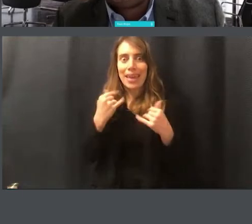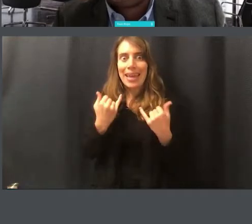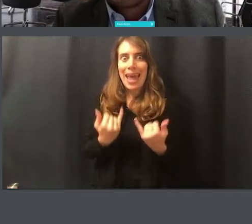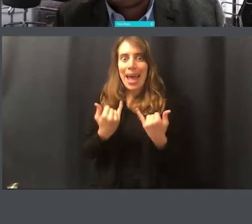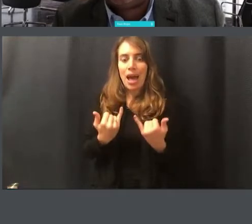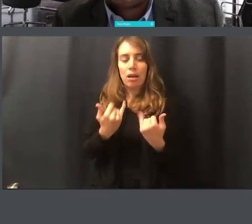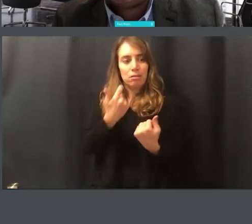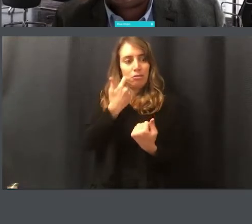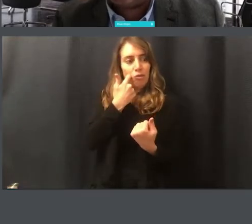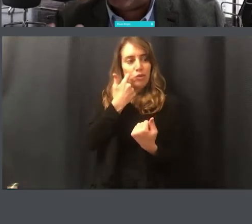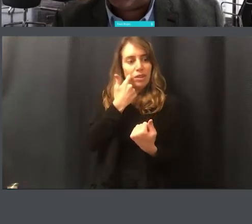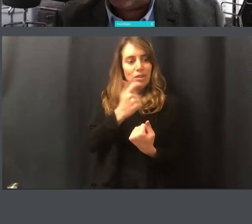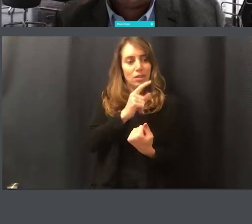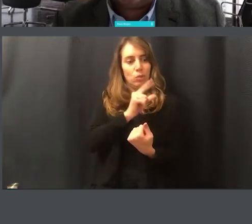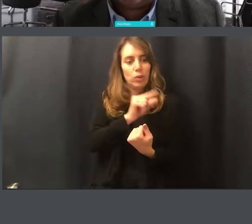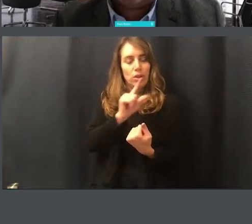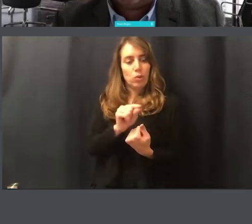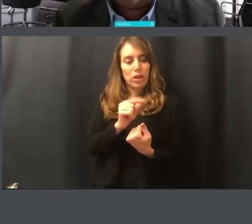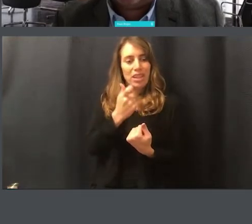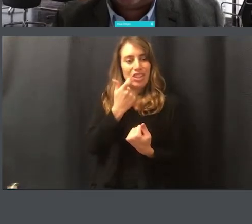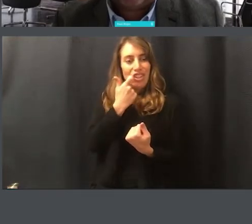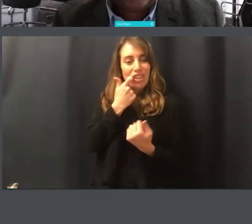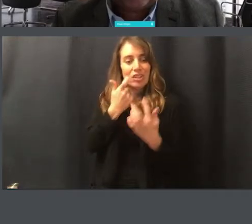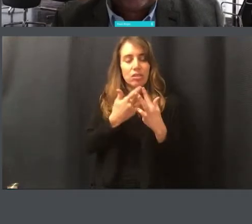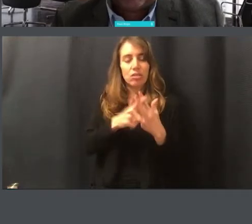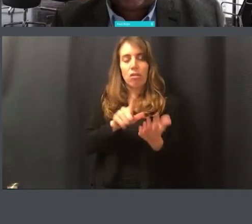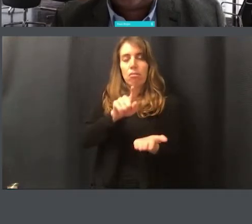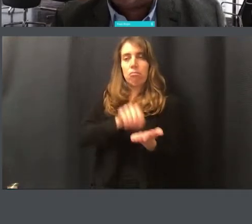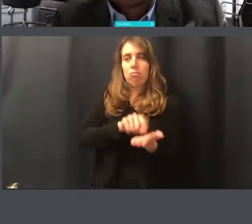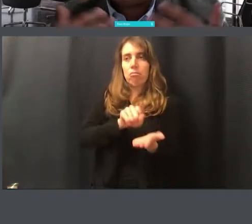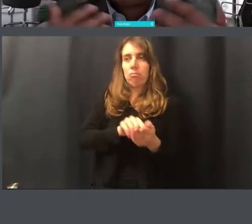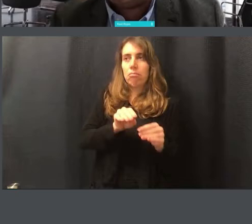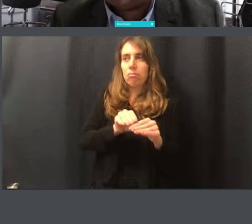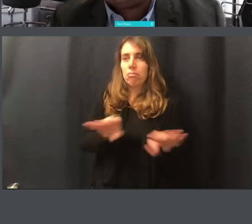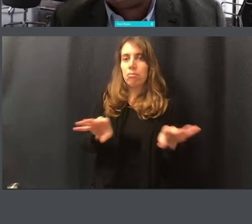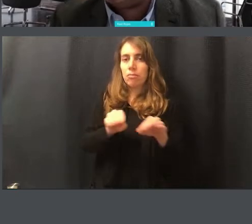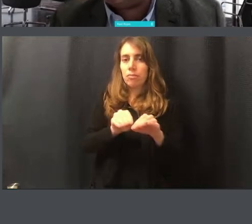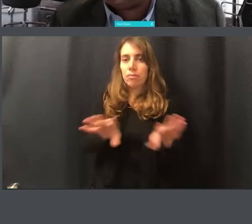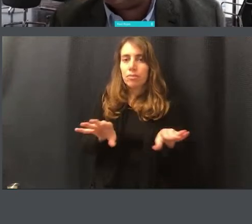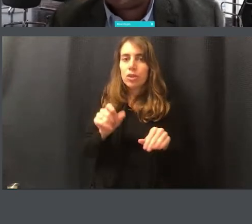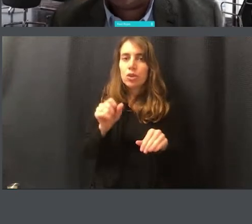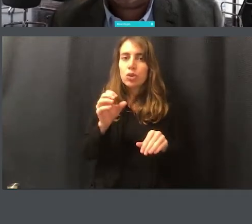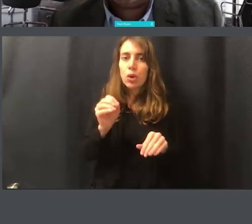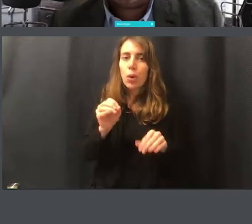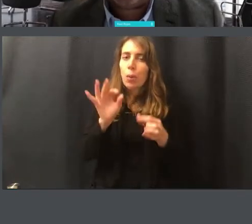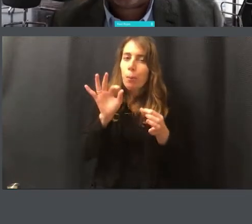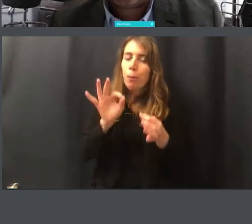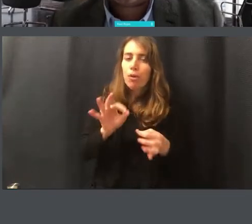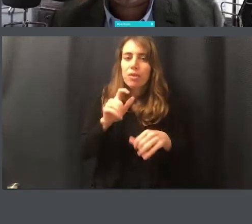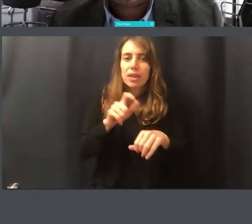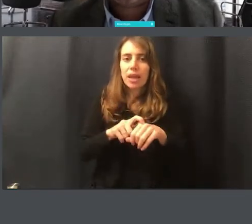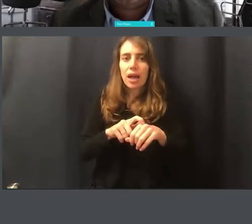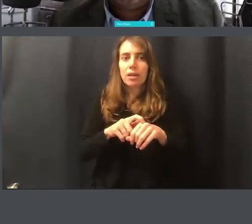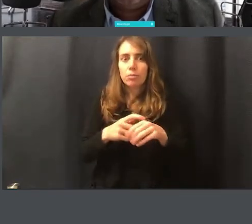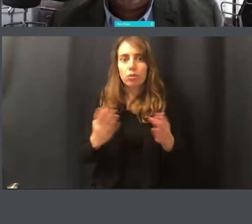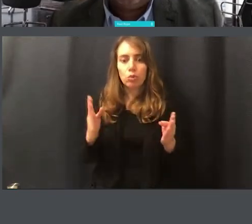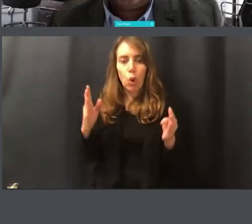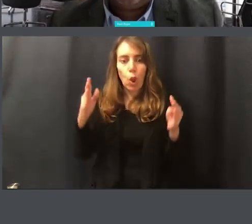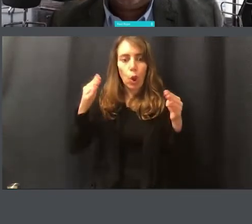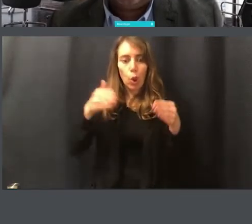data from this current census just started coming out, I think it's a perfect time to kind of revisit some of these issues.